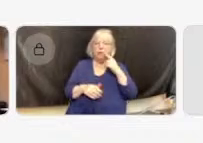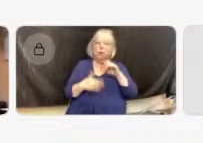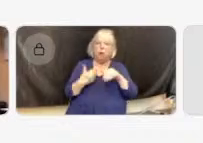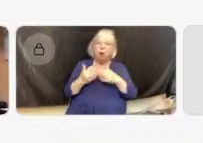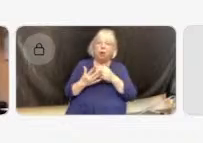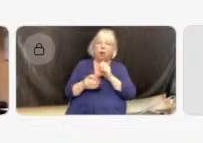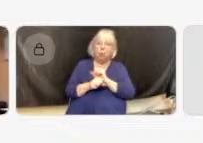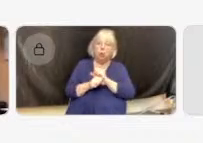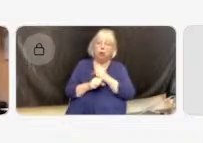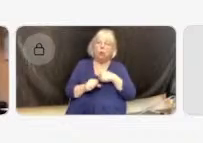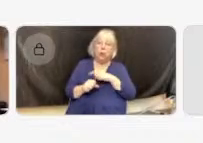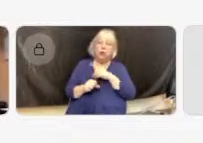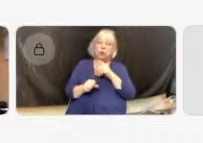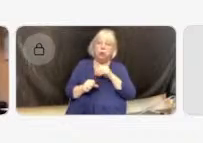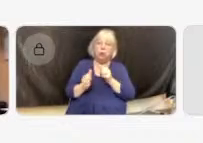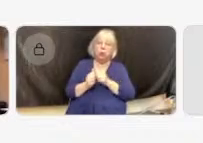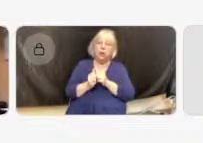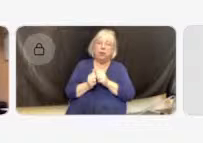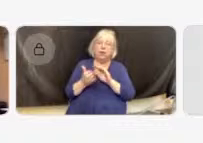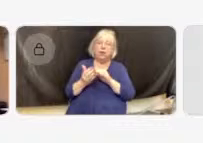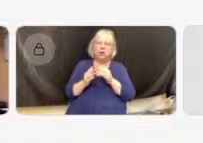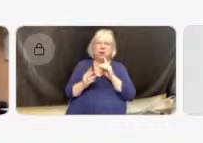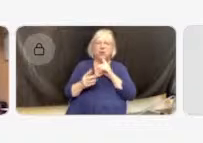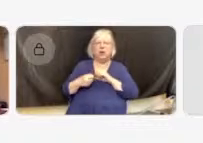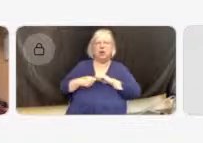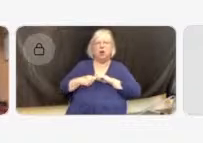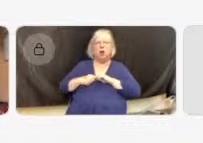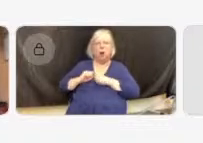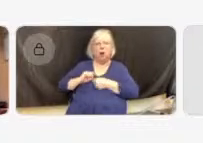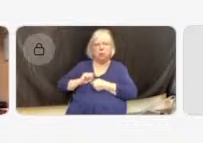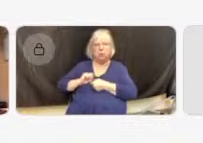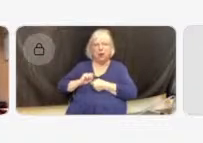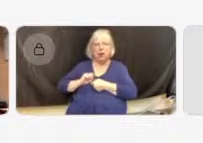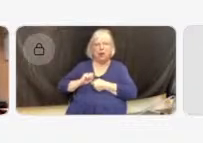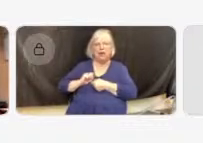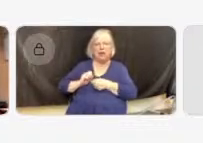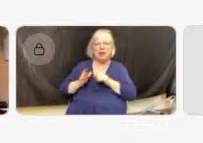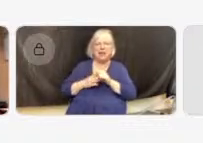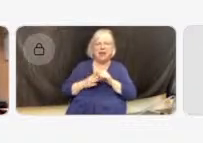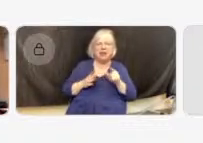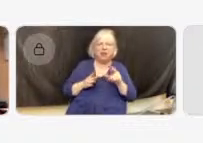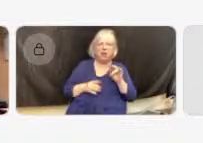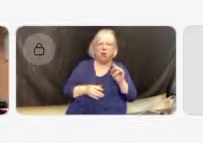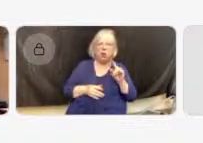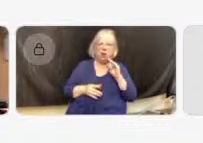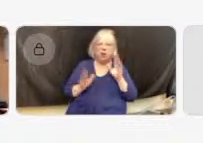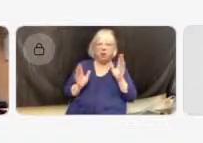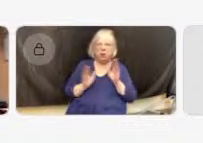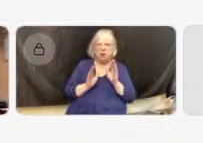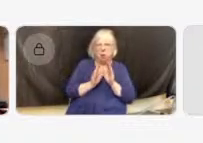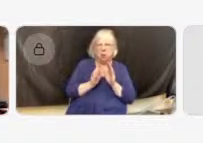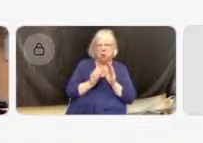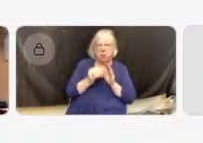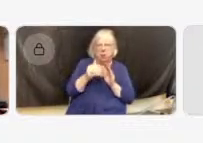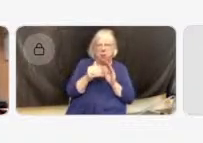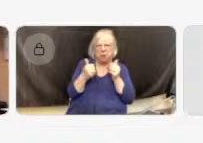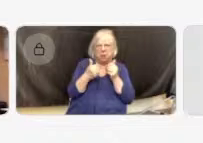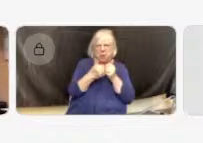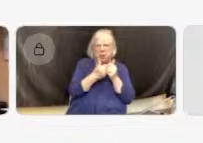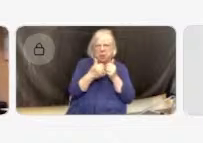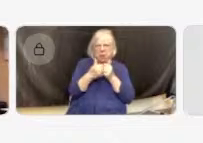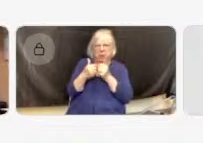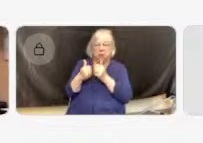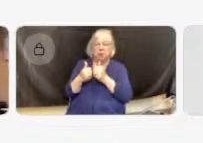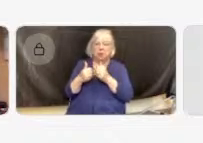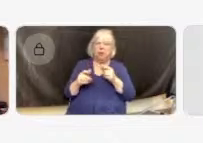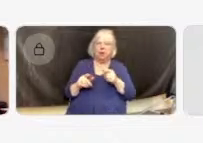community. It's really heartbreaking that these units are gonna be so tight. I'm opposed to it. I'm not